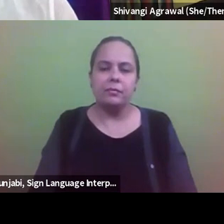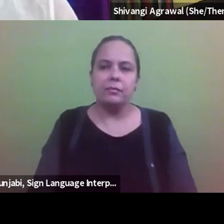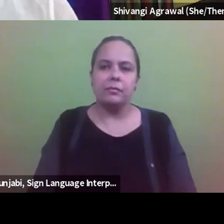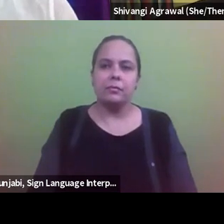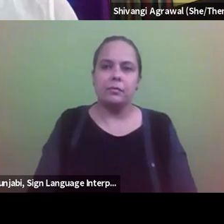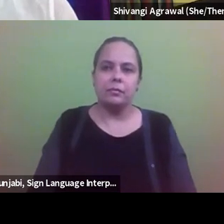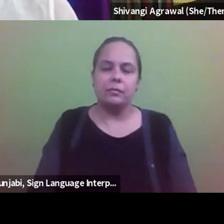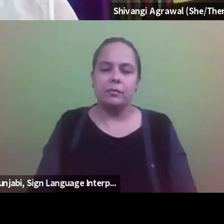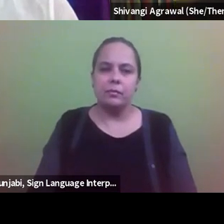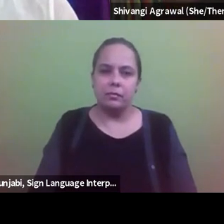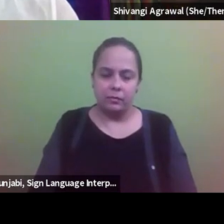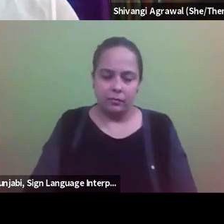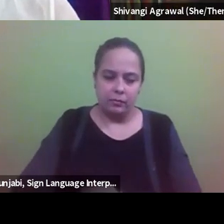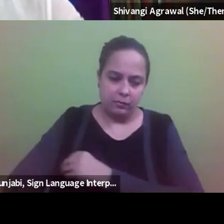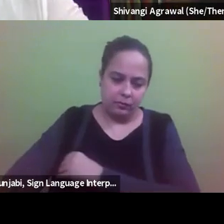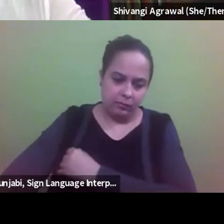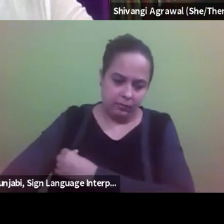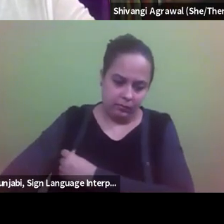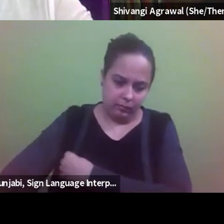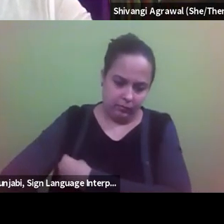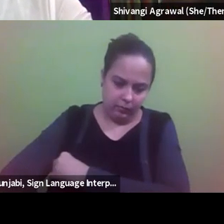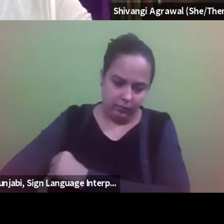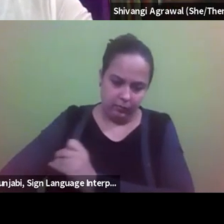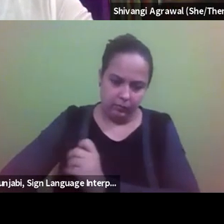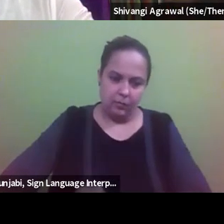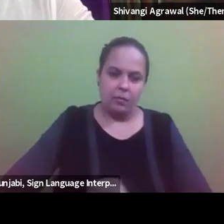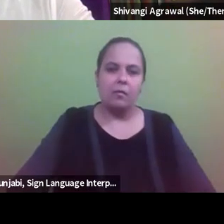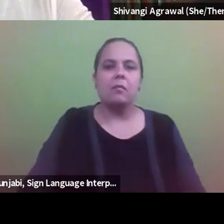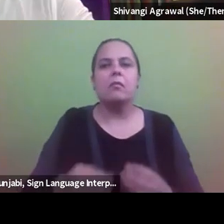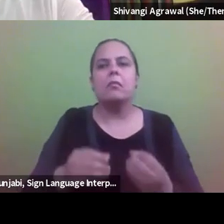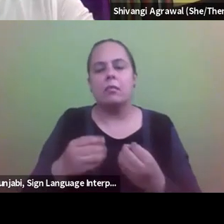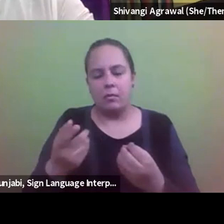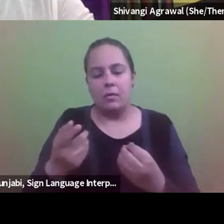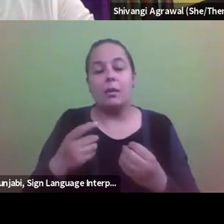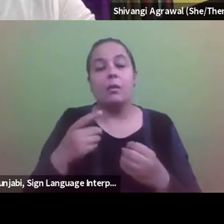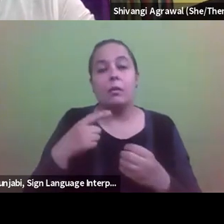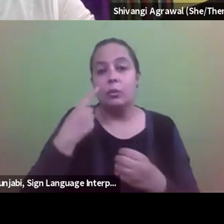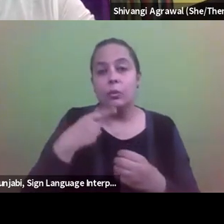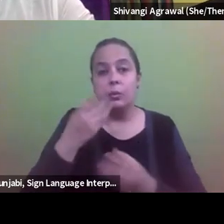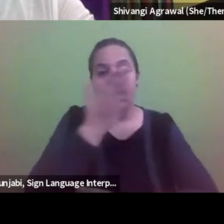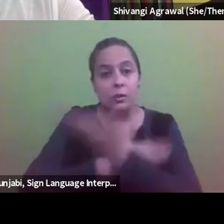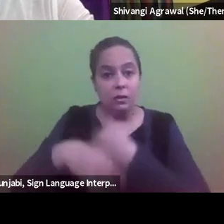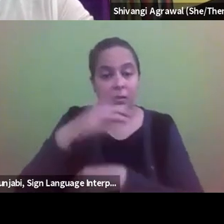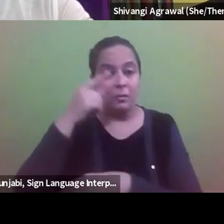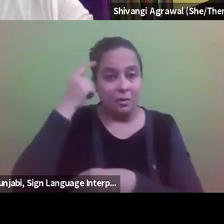where they are more visible, their invisible disability is more visible.